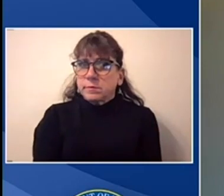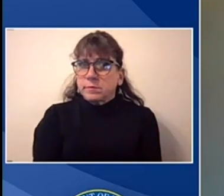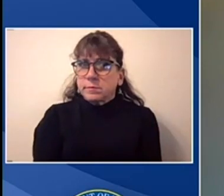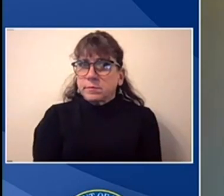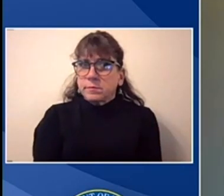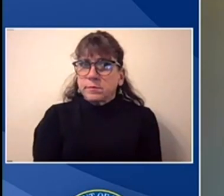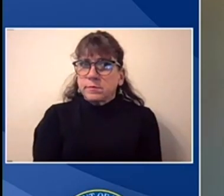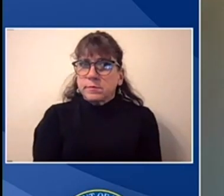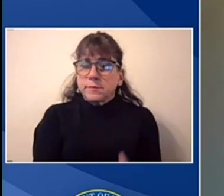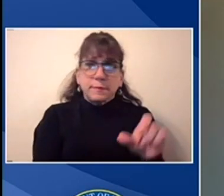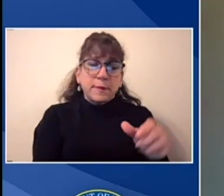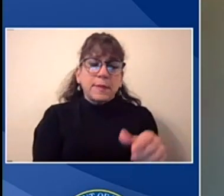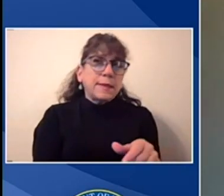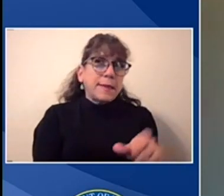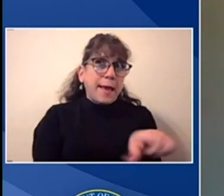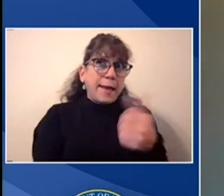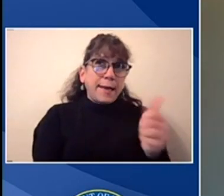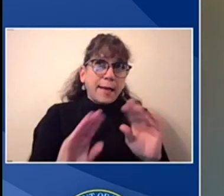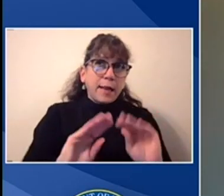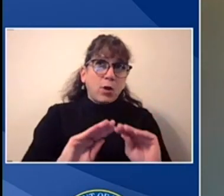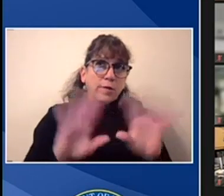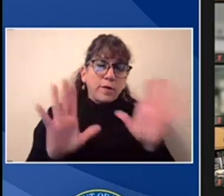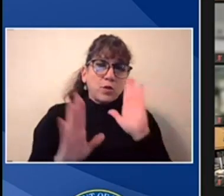So any clarification there would be helpful.